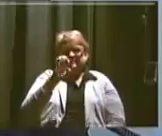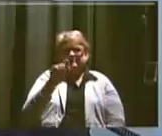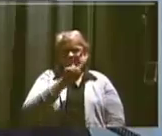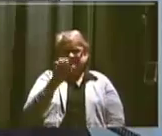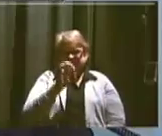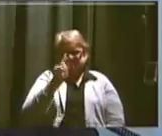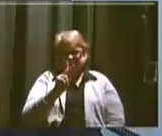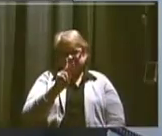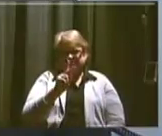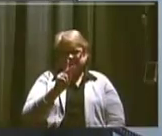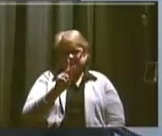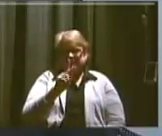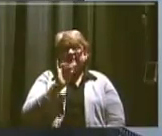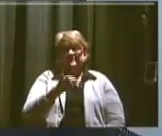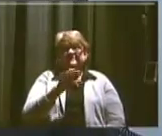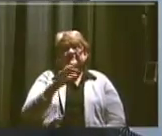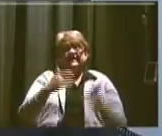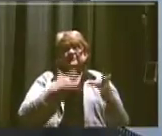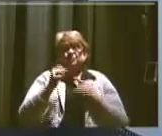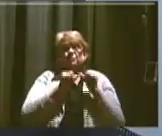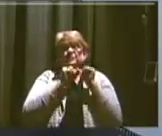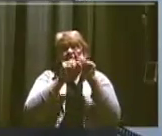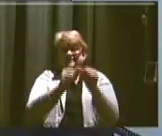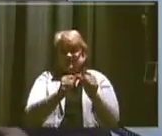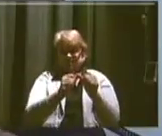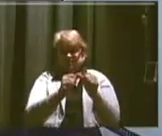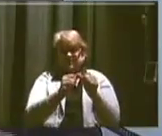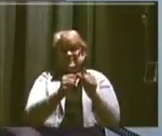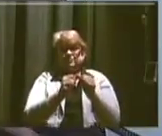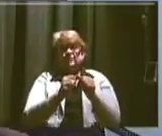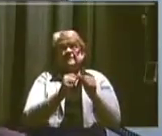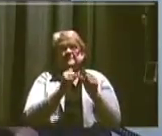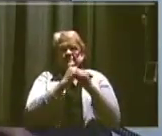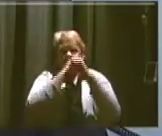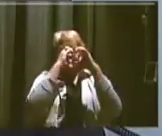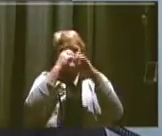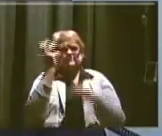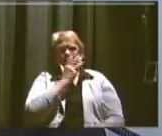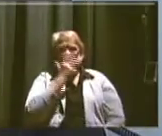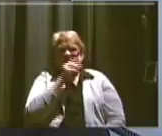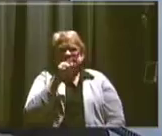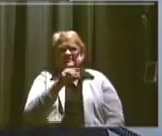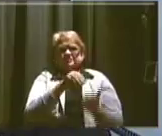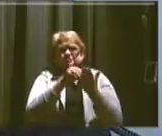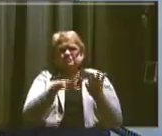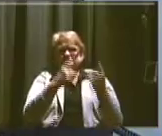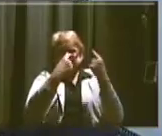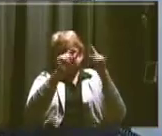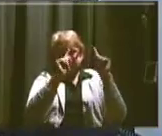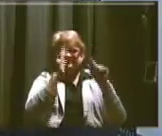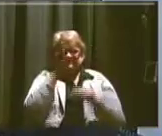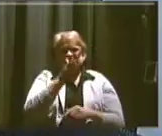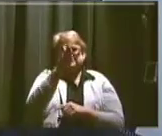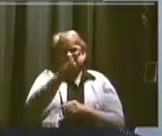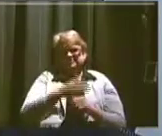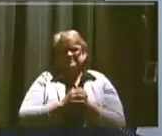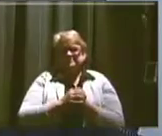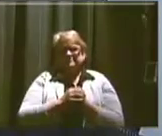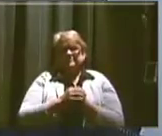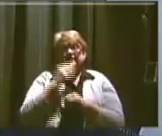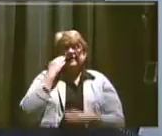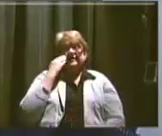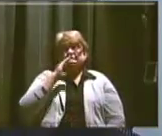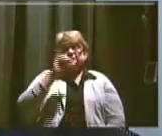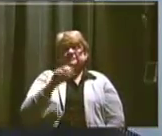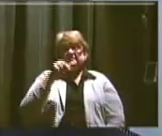in the successes that are sure to follow them. The faculty and staff at Mazeek, and I know the entire JCPS